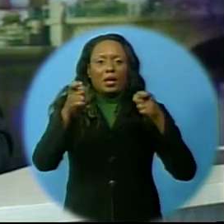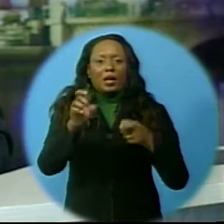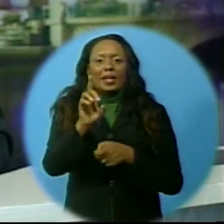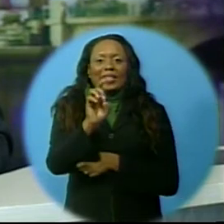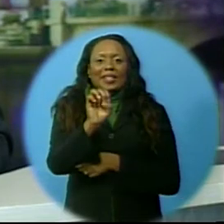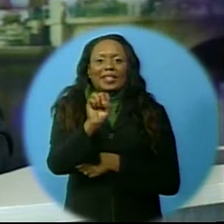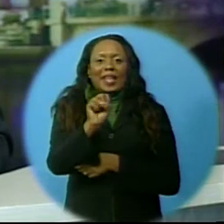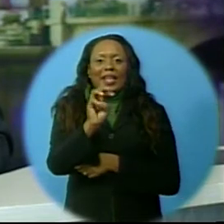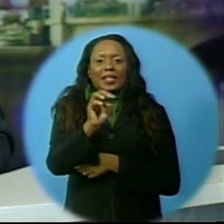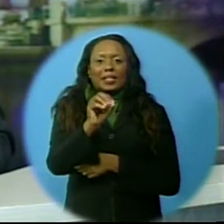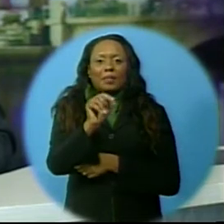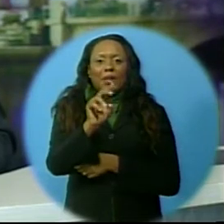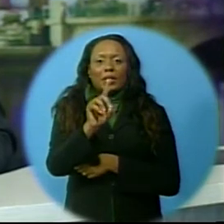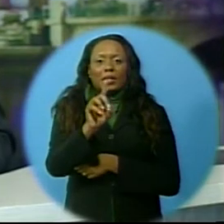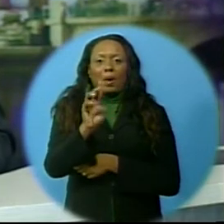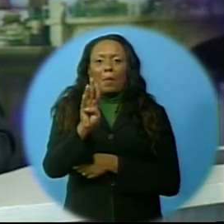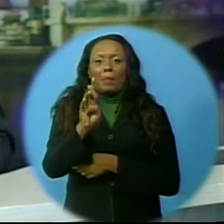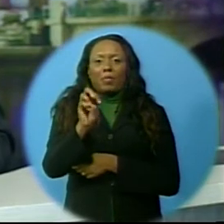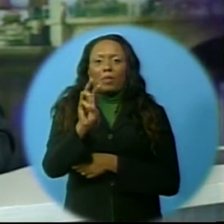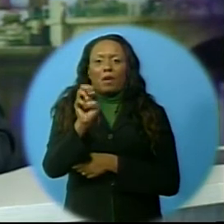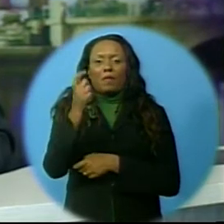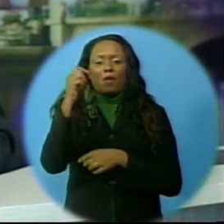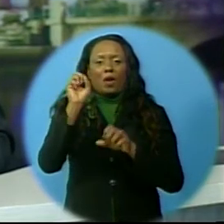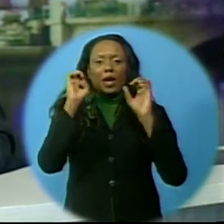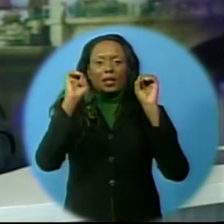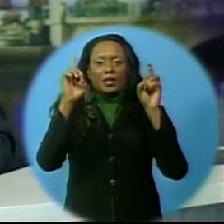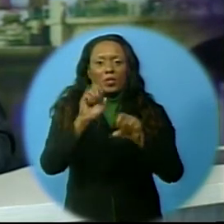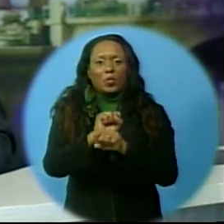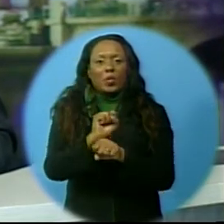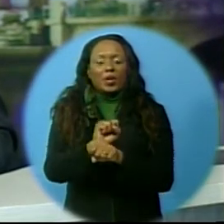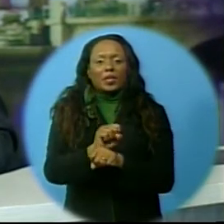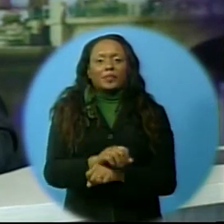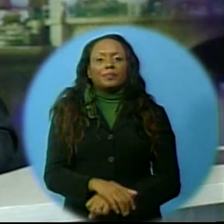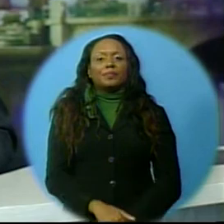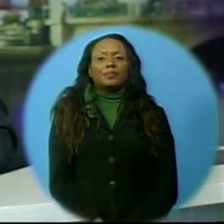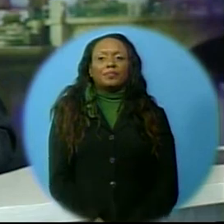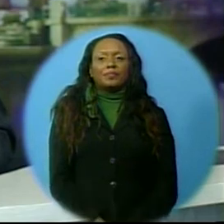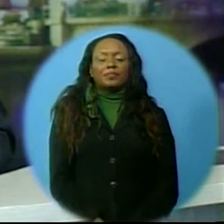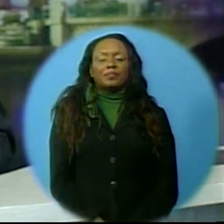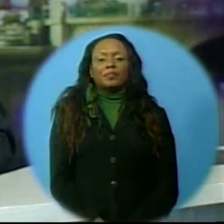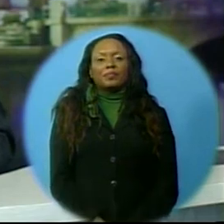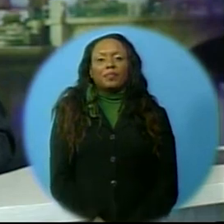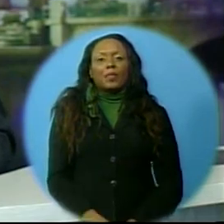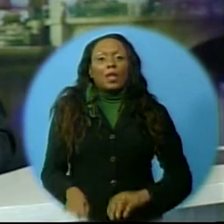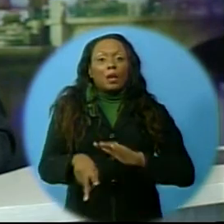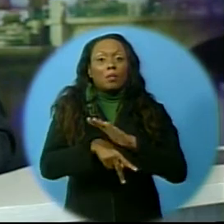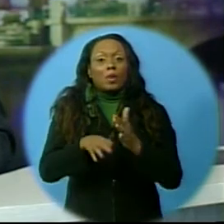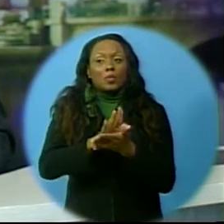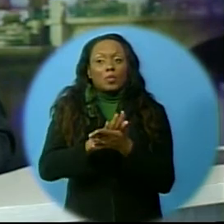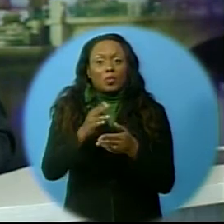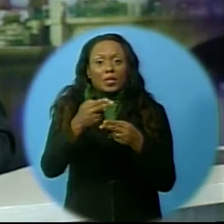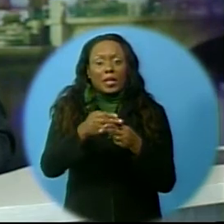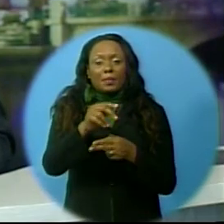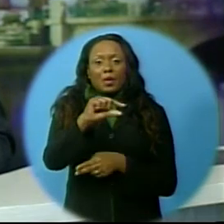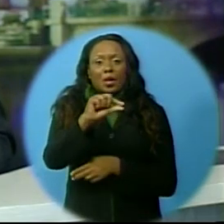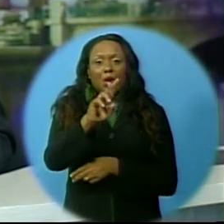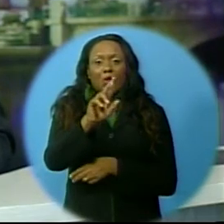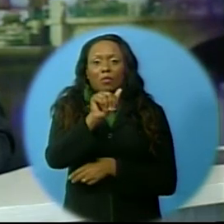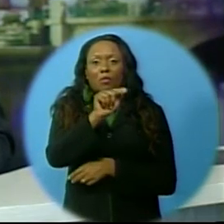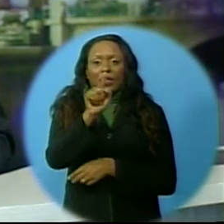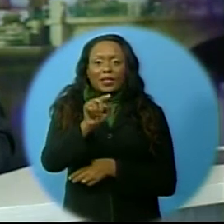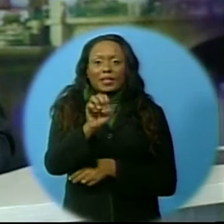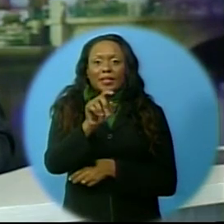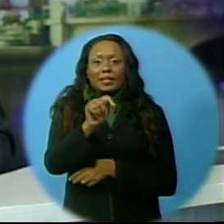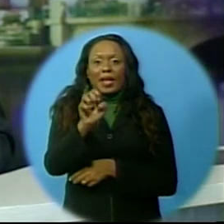to Desmond Brown for his work in education. The Grisette's Primary School will be closed again tomorrow.